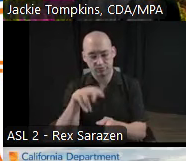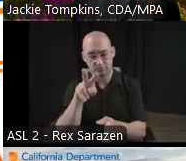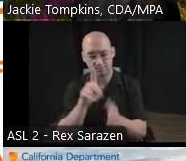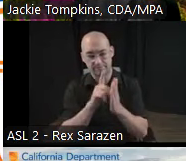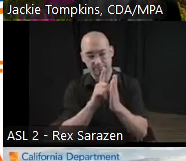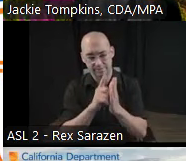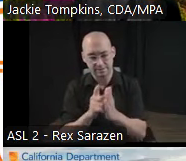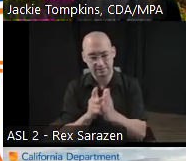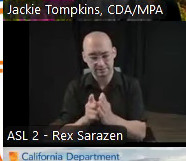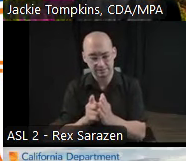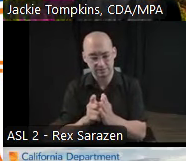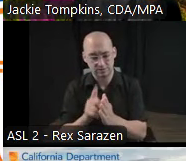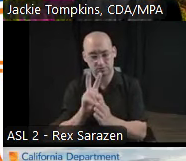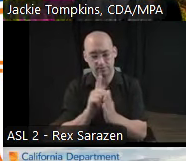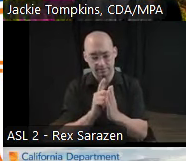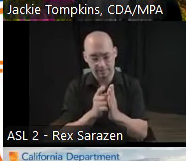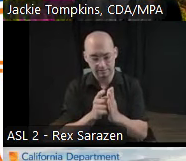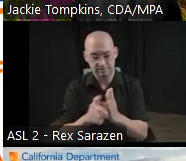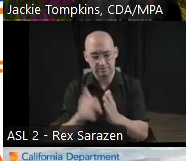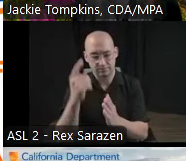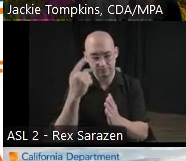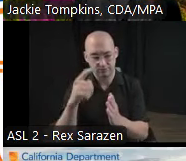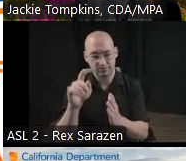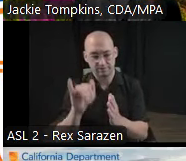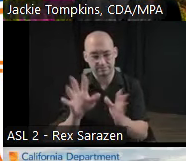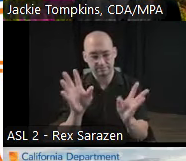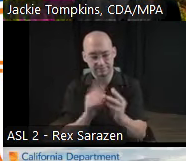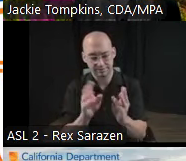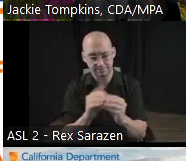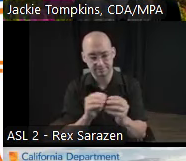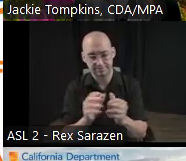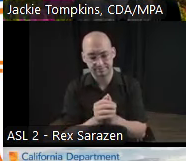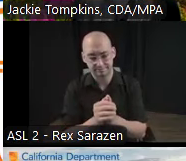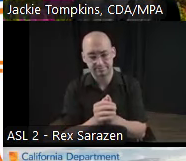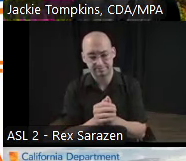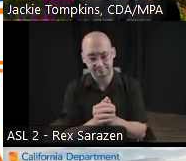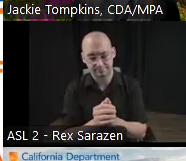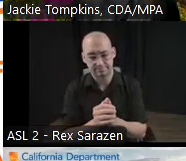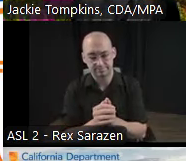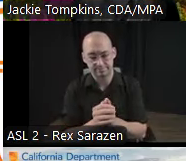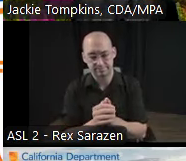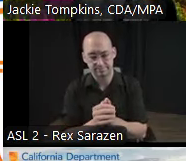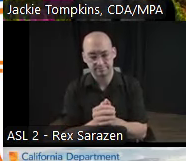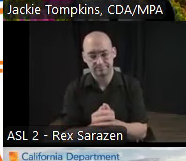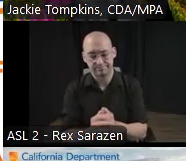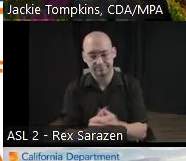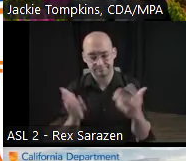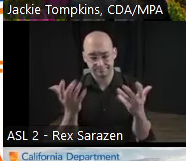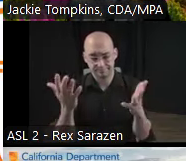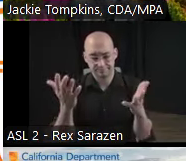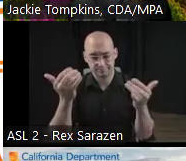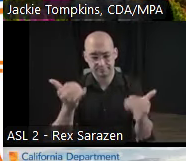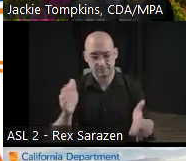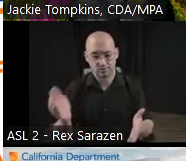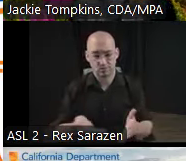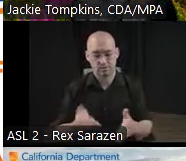their verbal comments during this meeting. And with that, I would like to welcome our committee